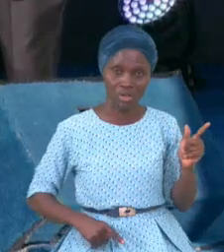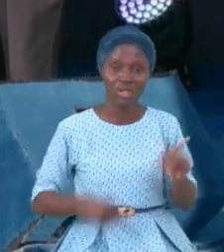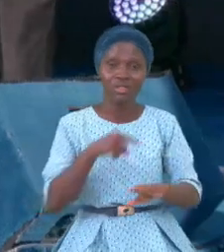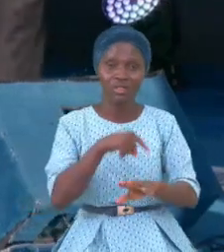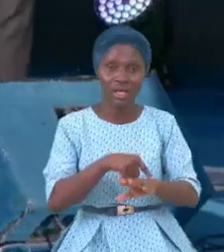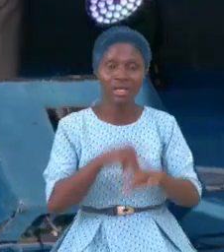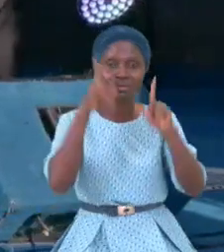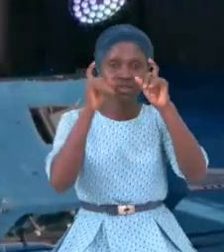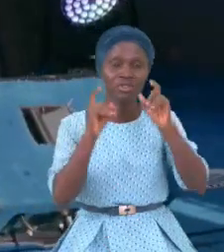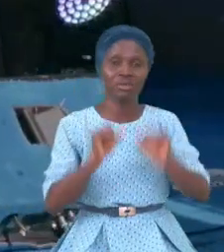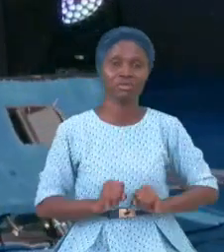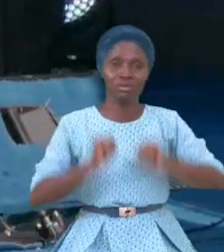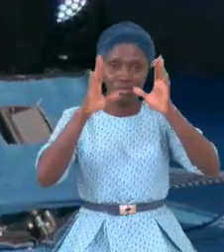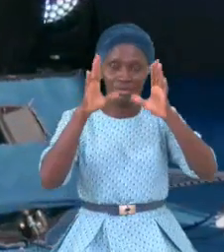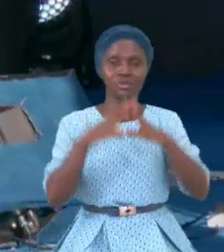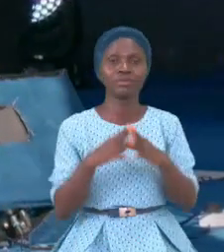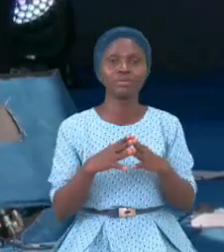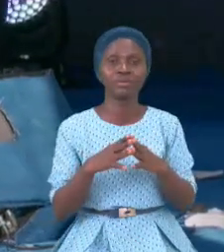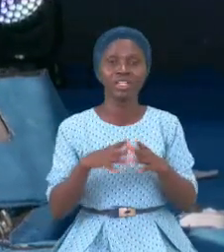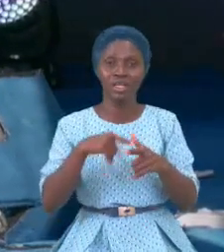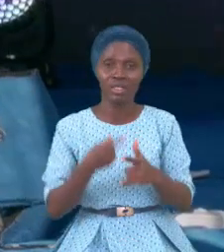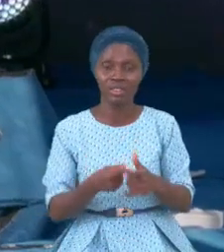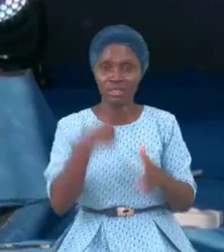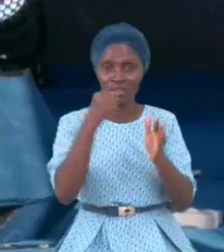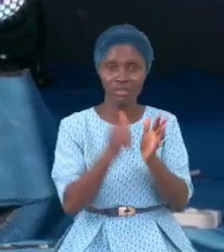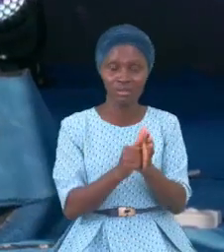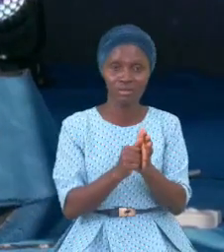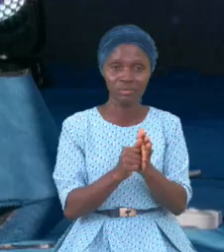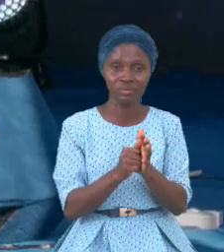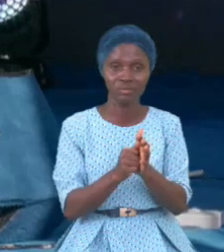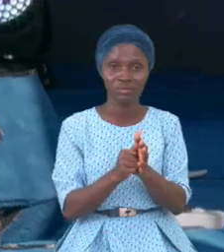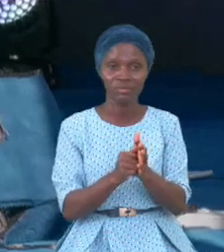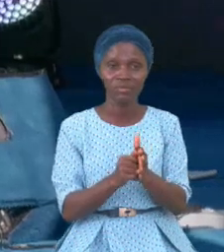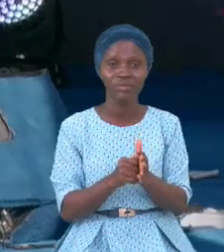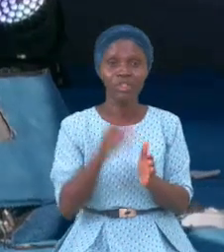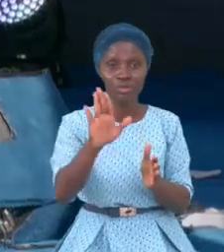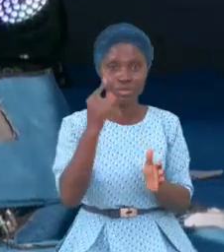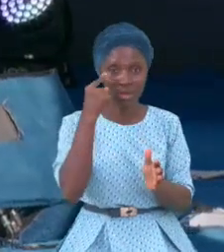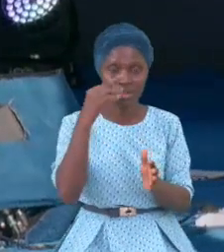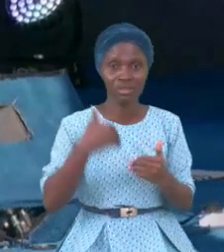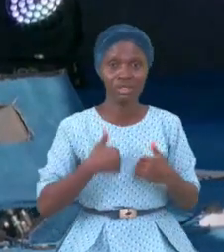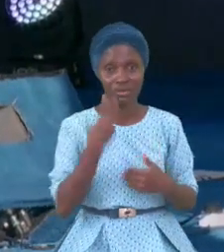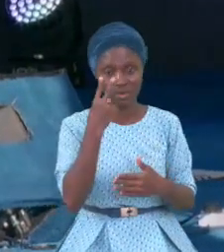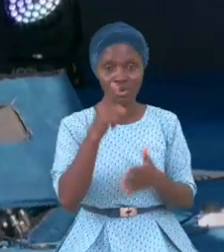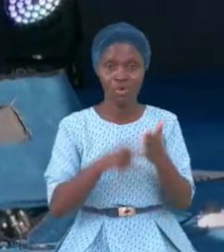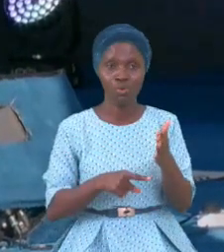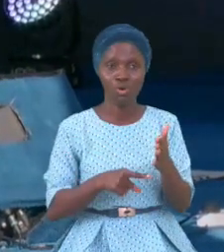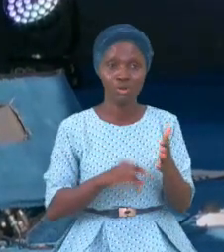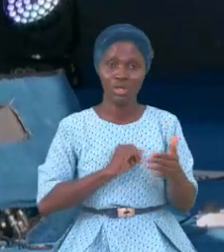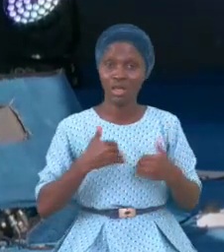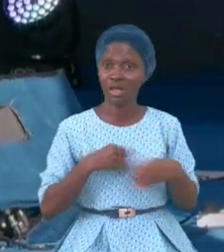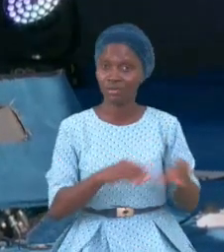tested consecration. And then it says, you've seen, your eyes have seen what I've done unto these